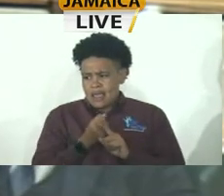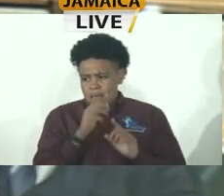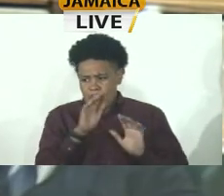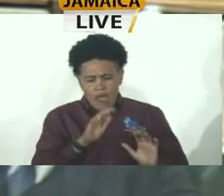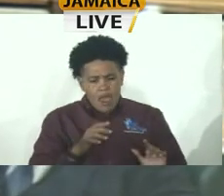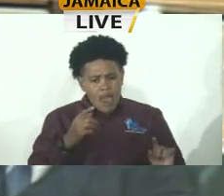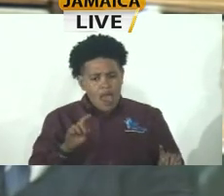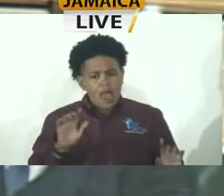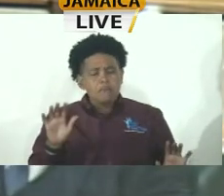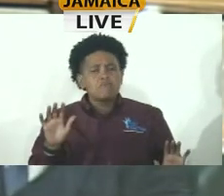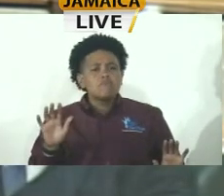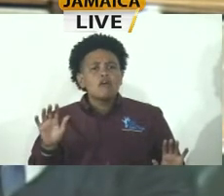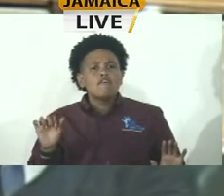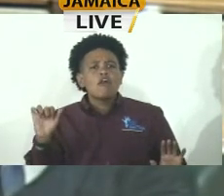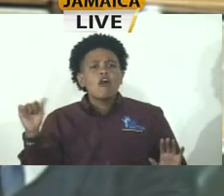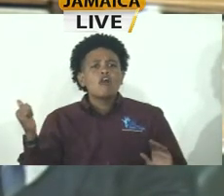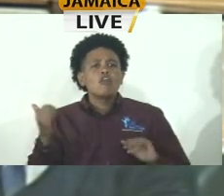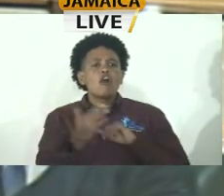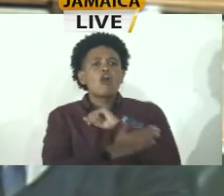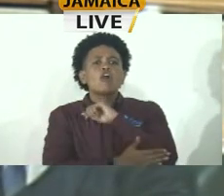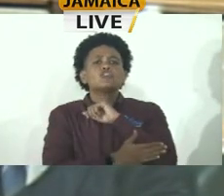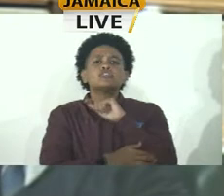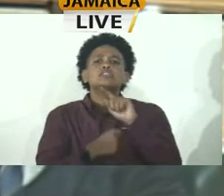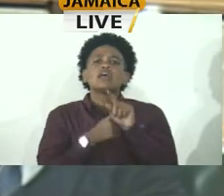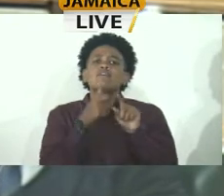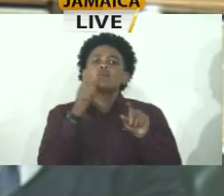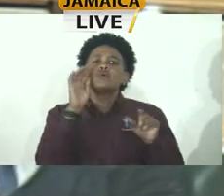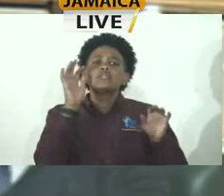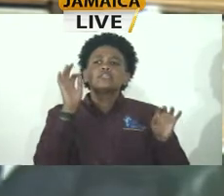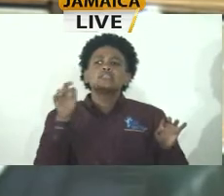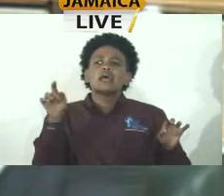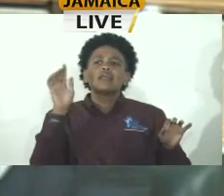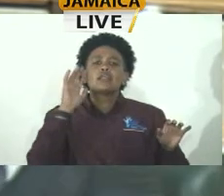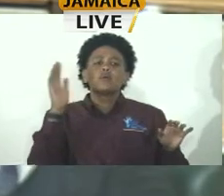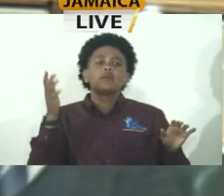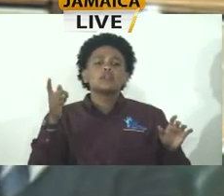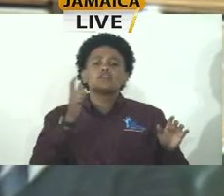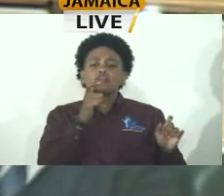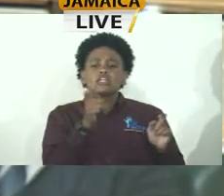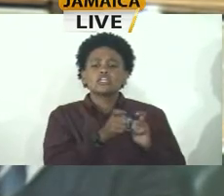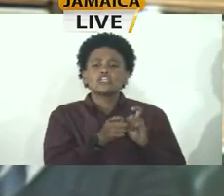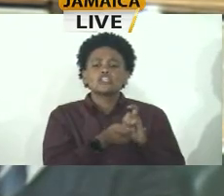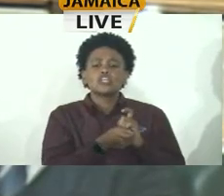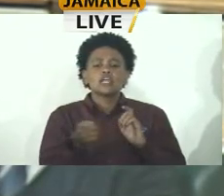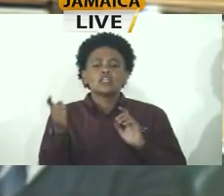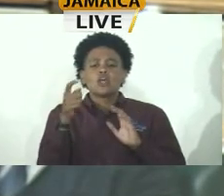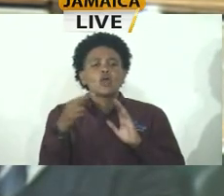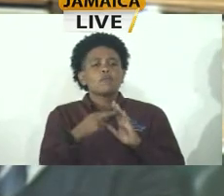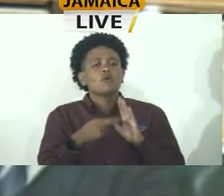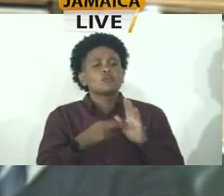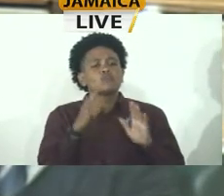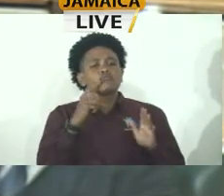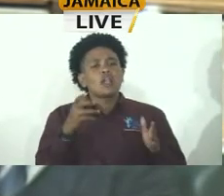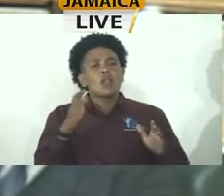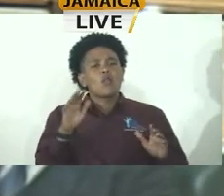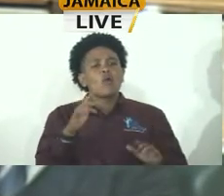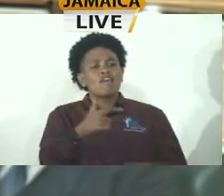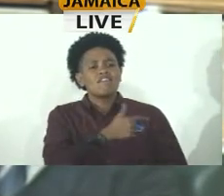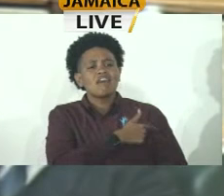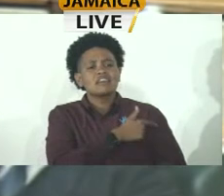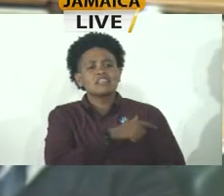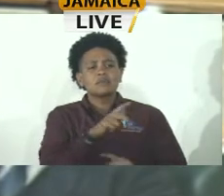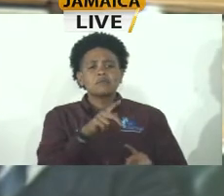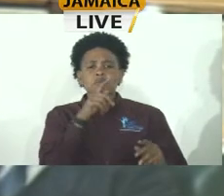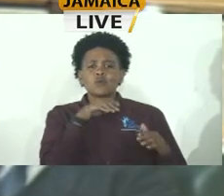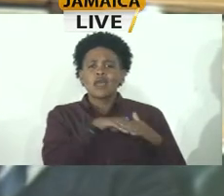of other countries who have decided that they're going to change their protocols to allow vaccinated persons to enter